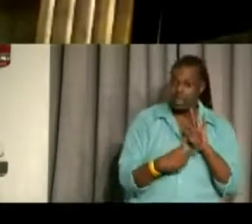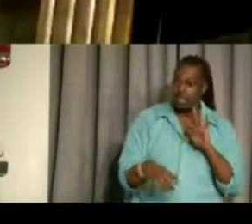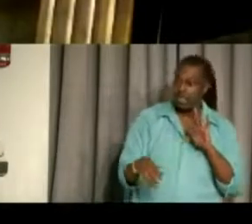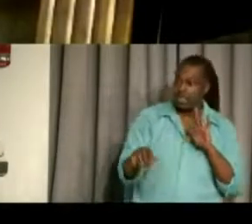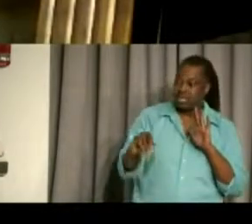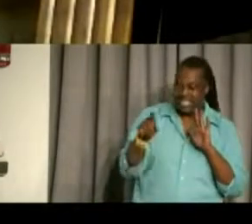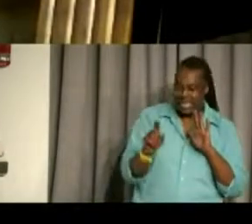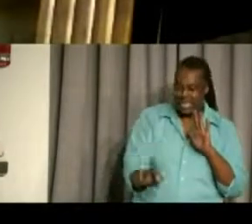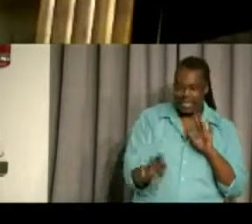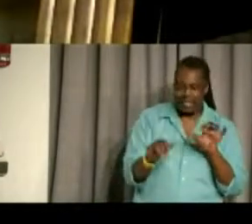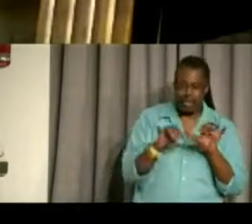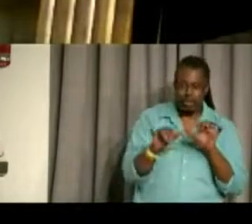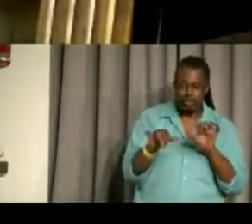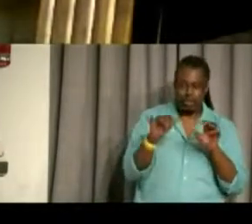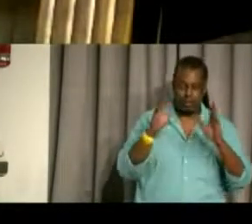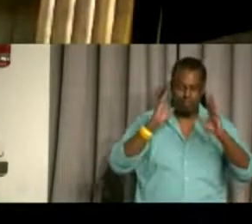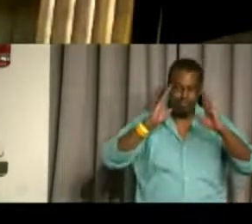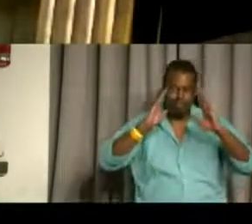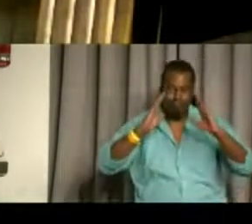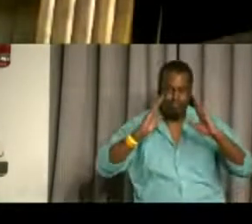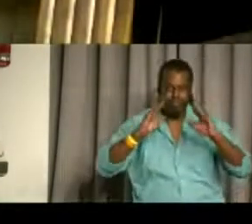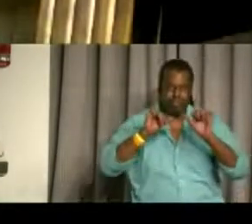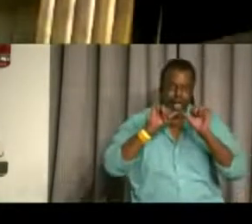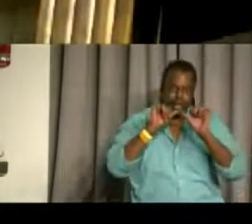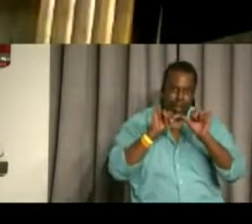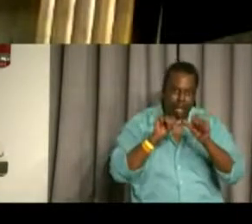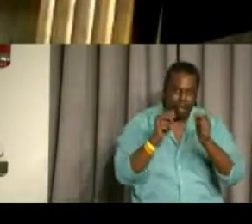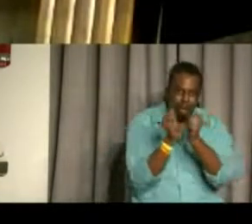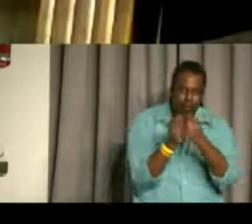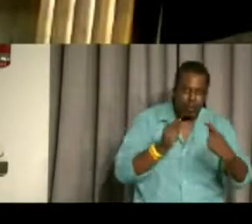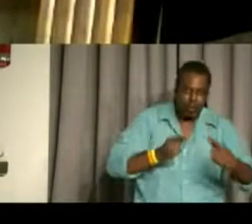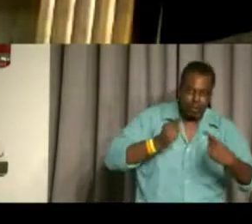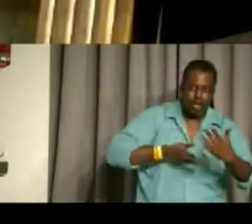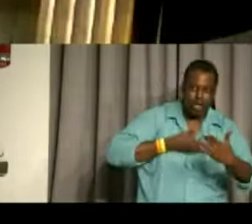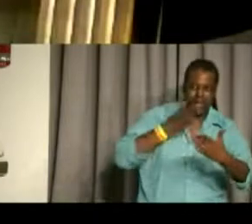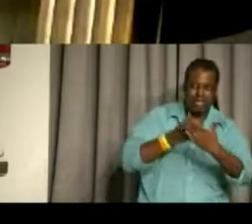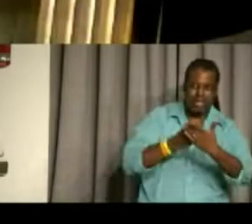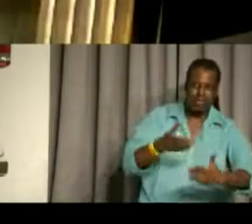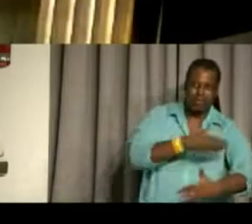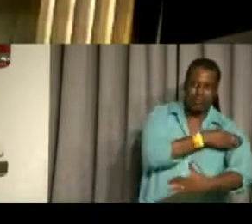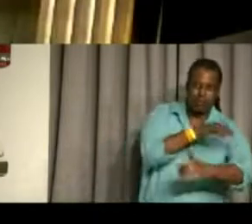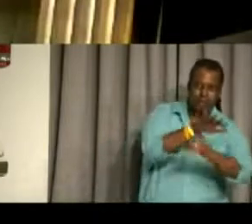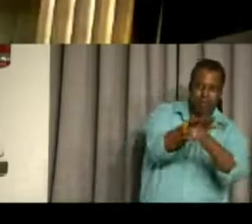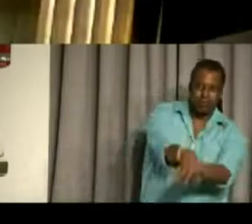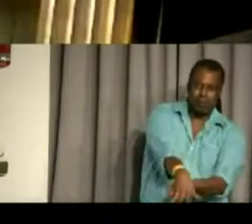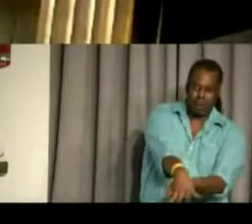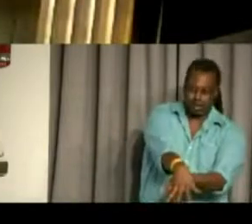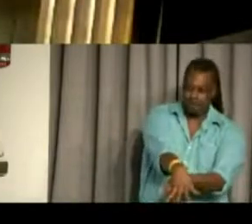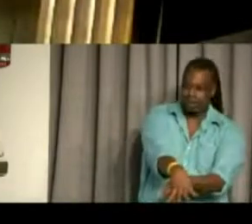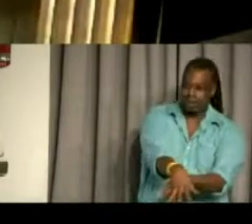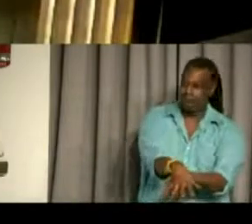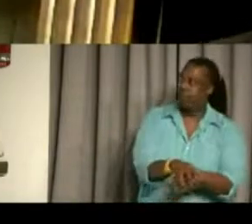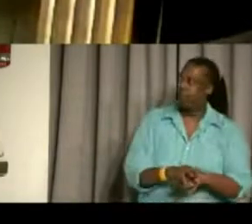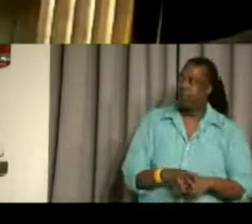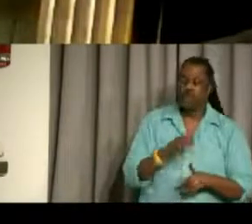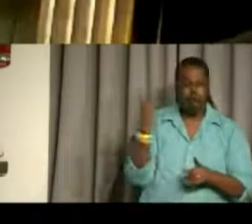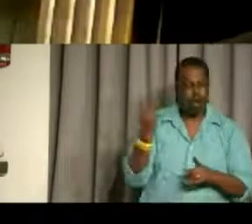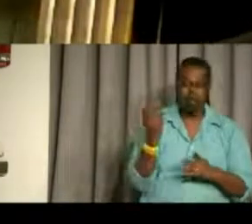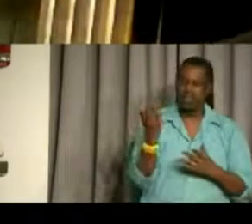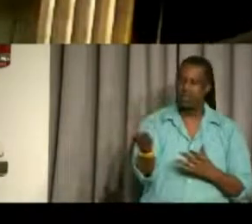remain vigilant and to remain constant in our struggles against the forces of oppression are there for us at all